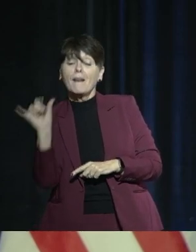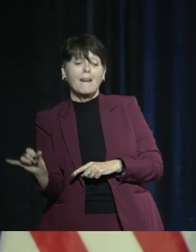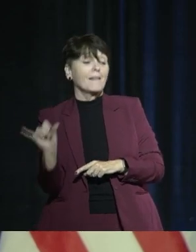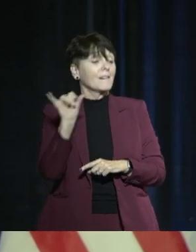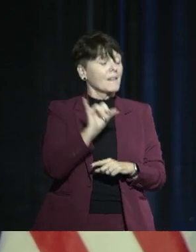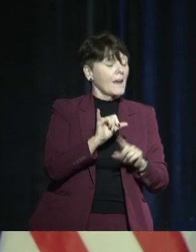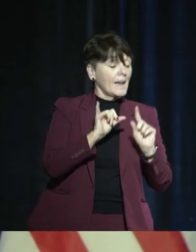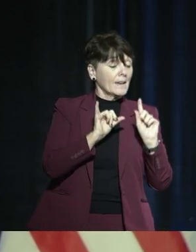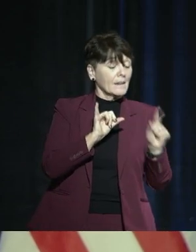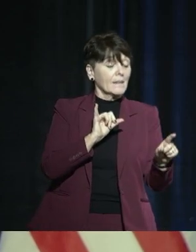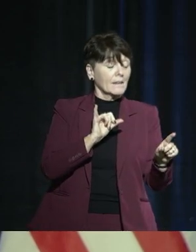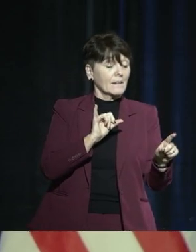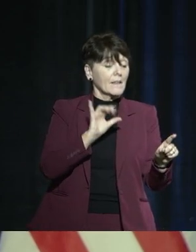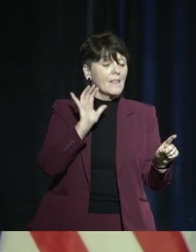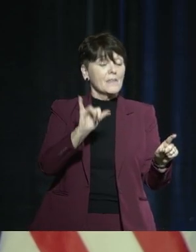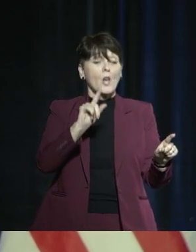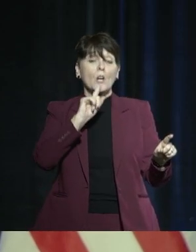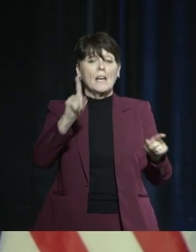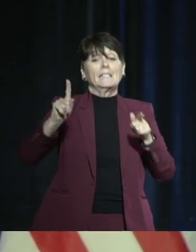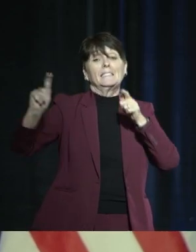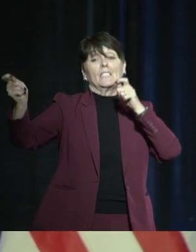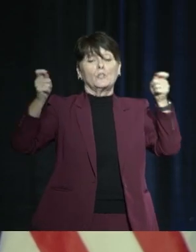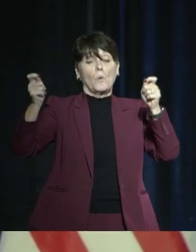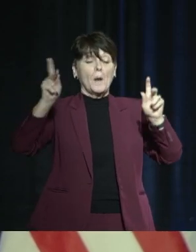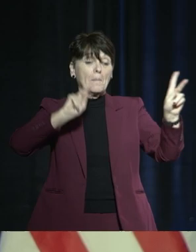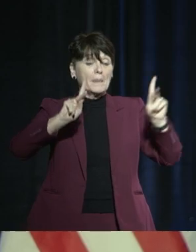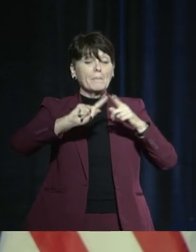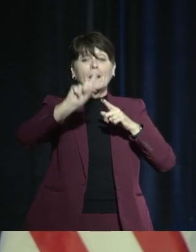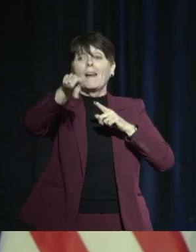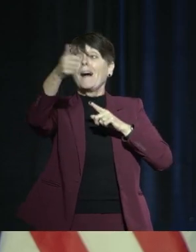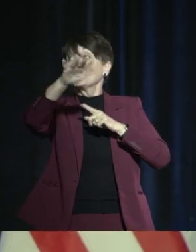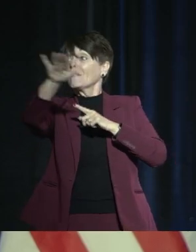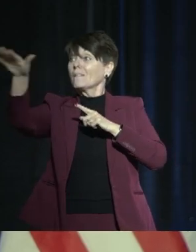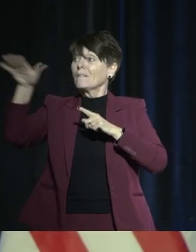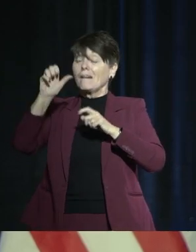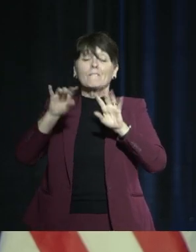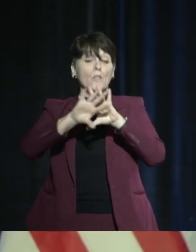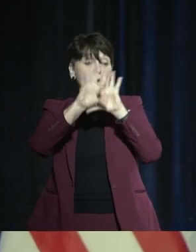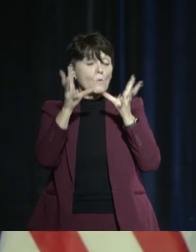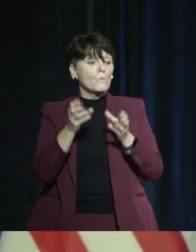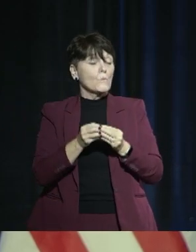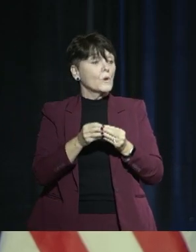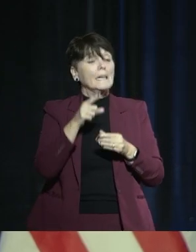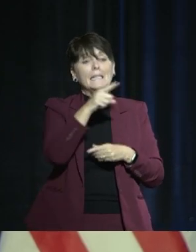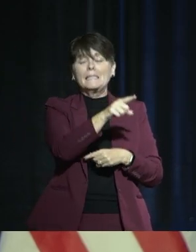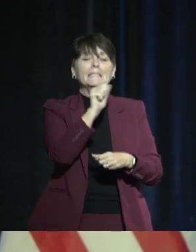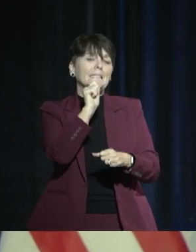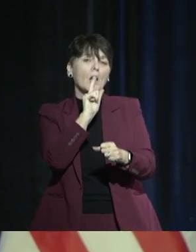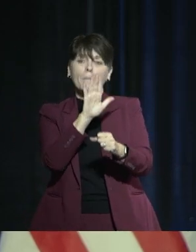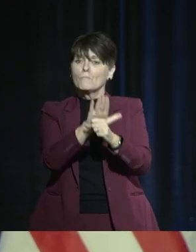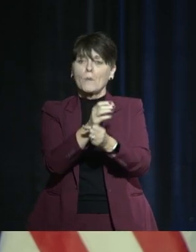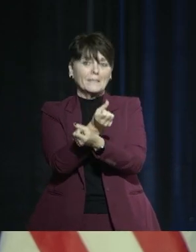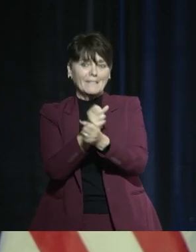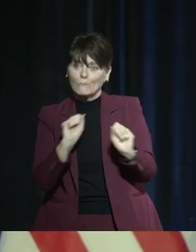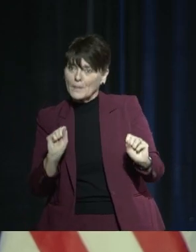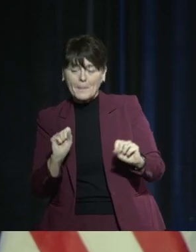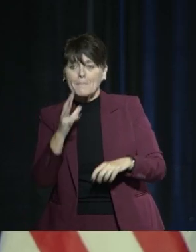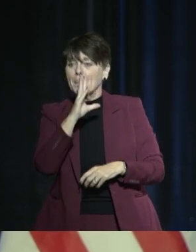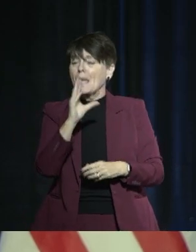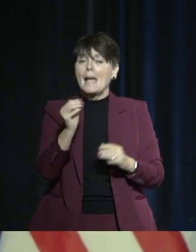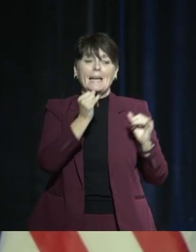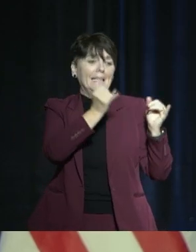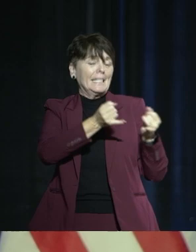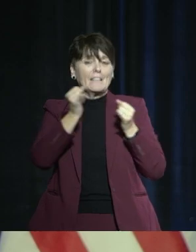those dictatorial figures in other parts of the world, he's not promising freedom and